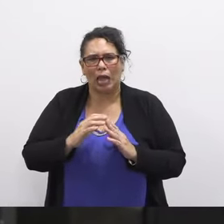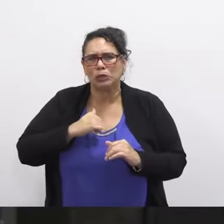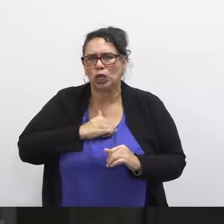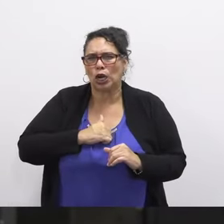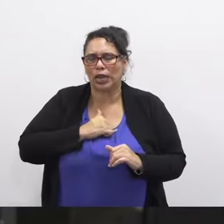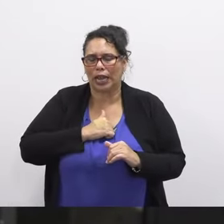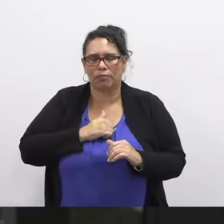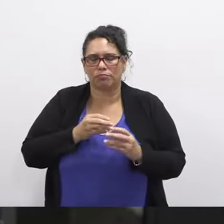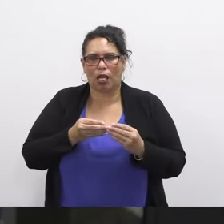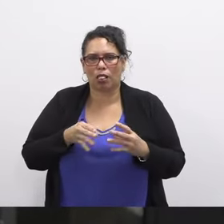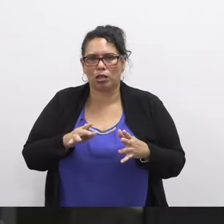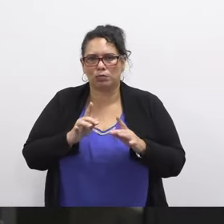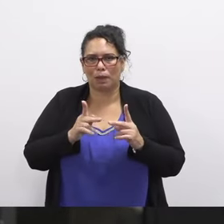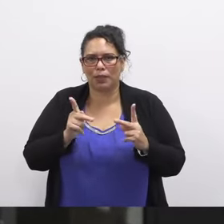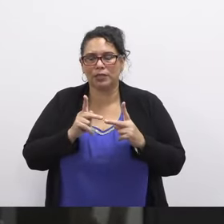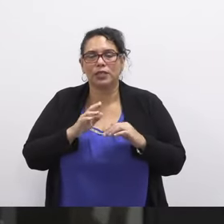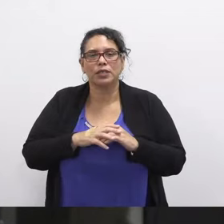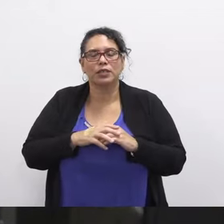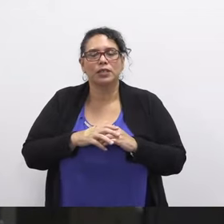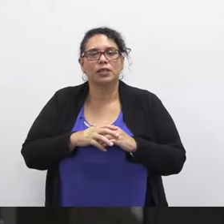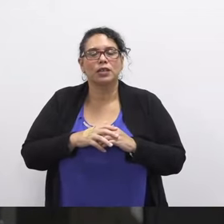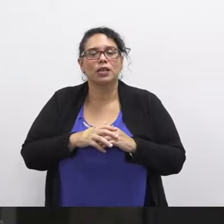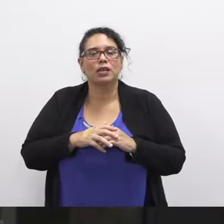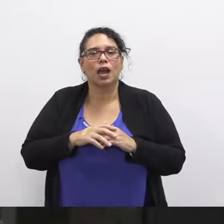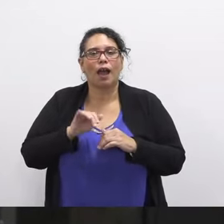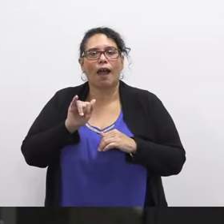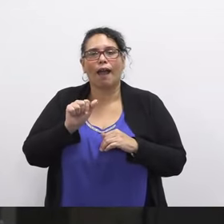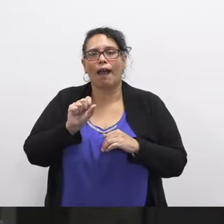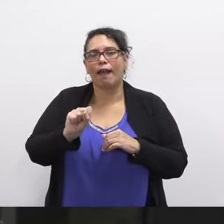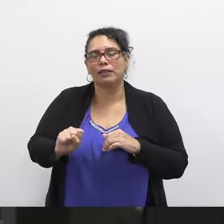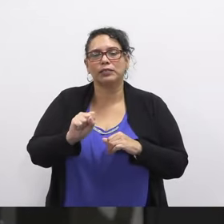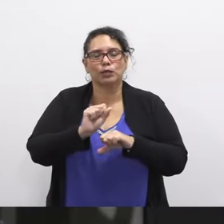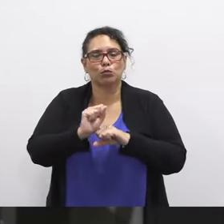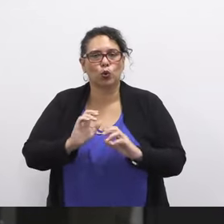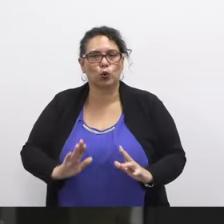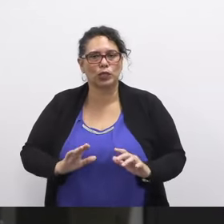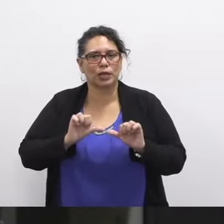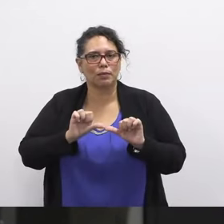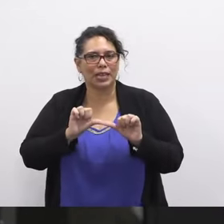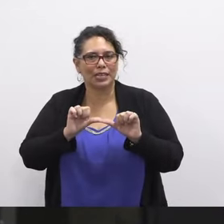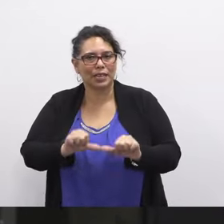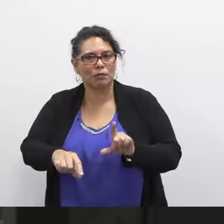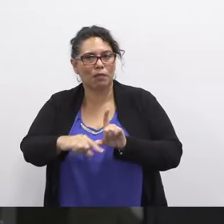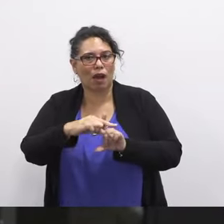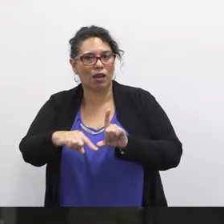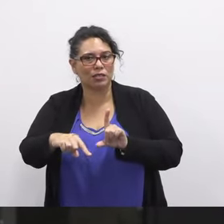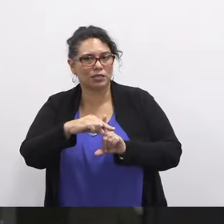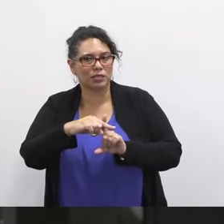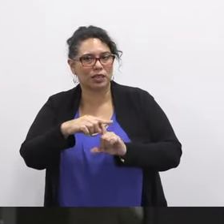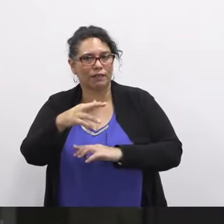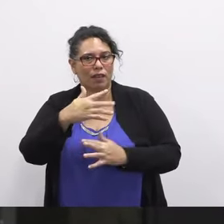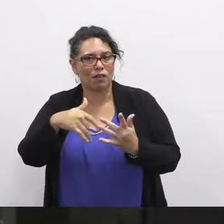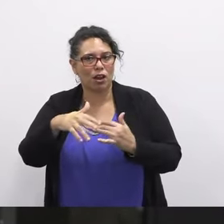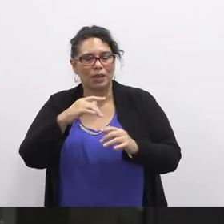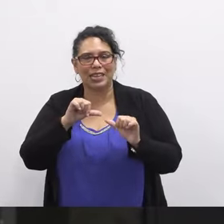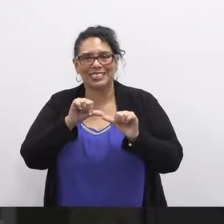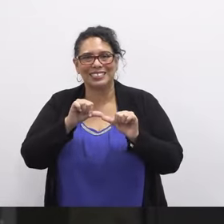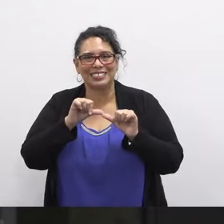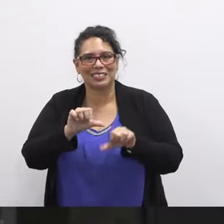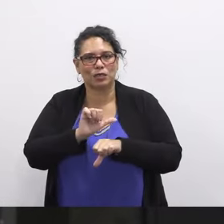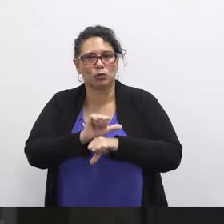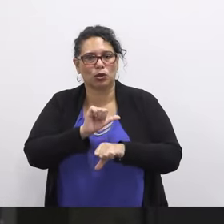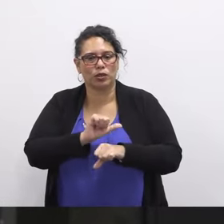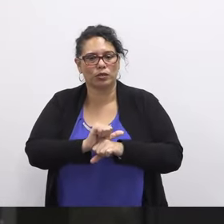vetted IAS employees who maintain positive work evaluations and consistent employment the opportunity to sustain